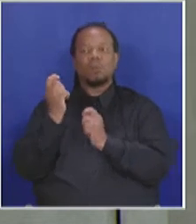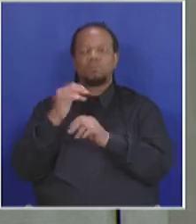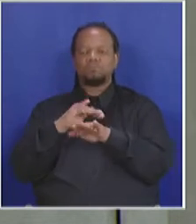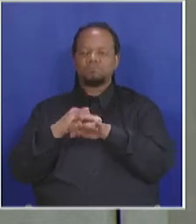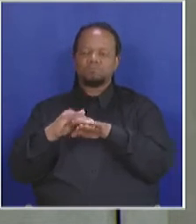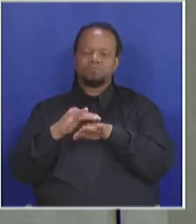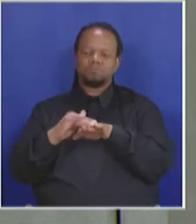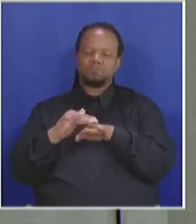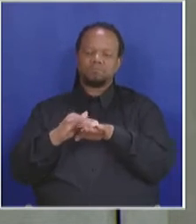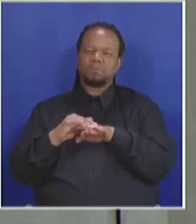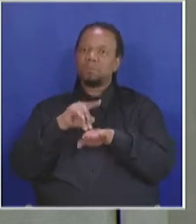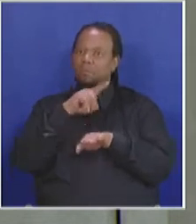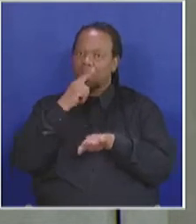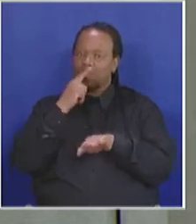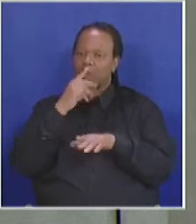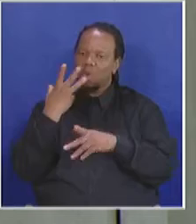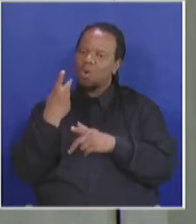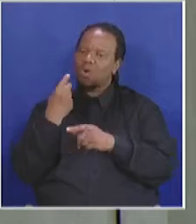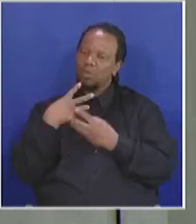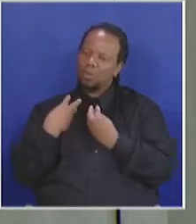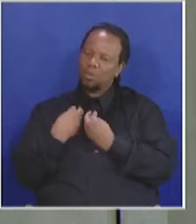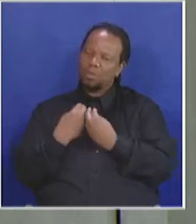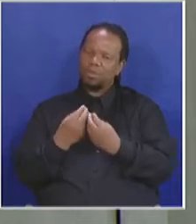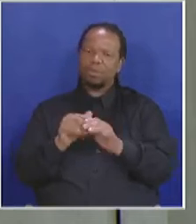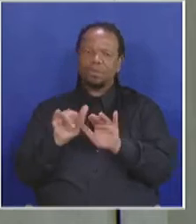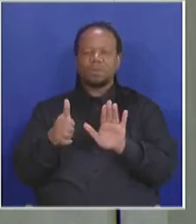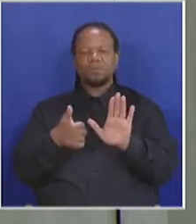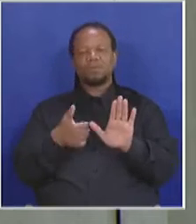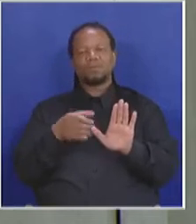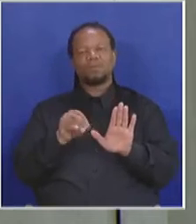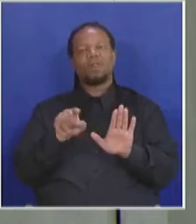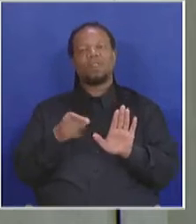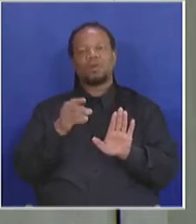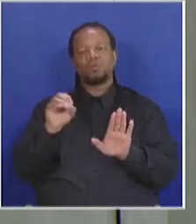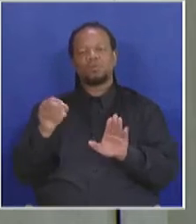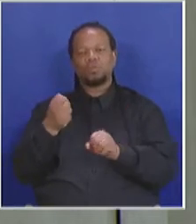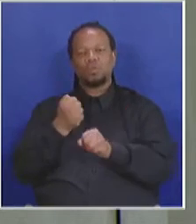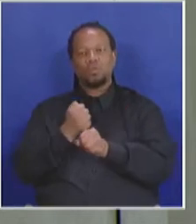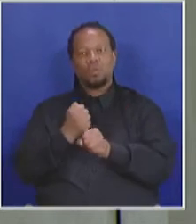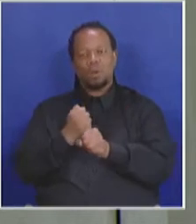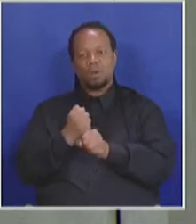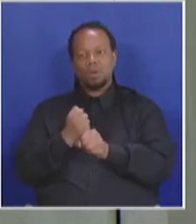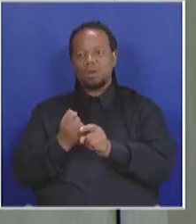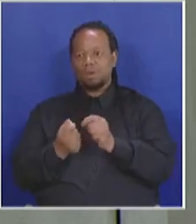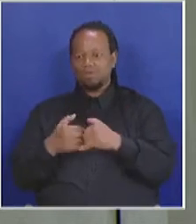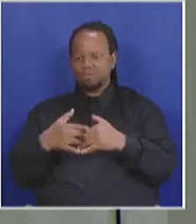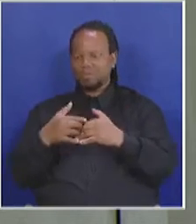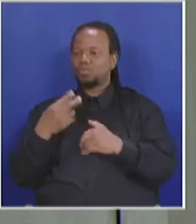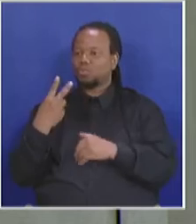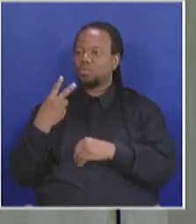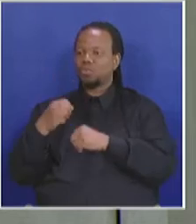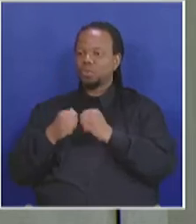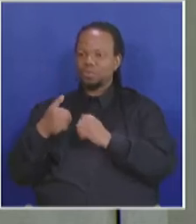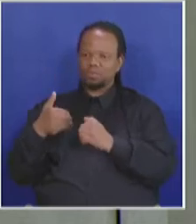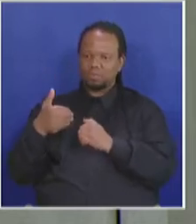Samba Sonke program, which has created over 60,000 jobs over the past 2 years. In 2015, we